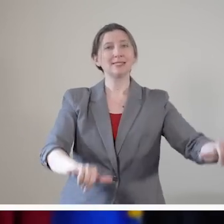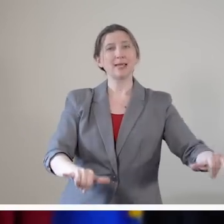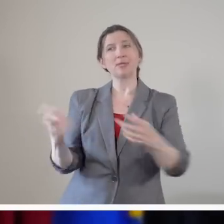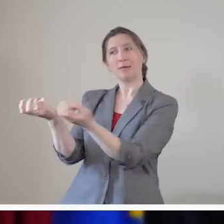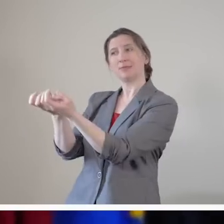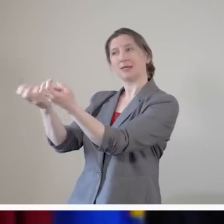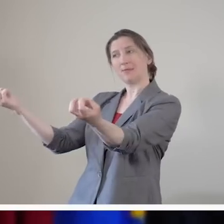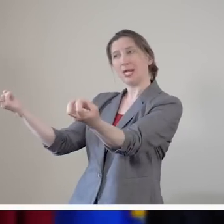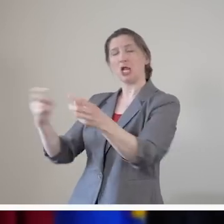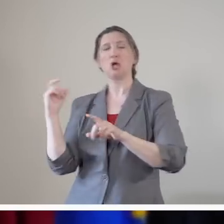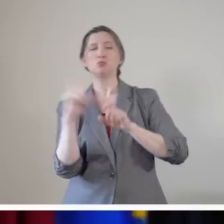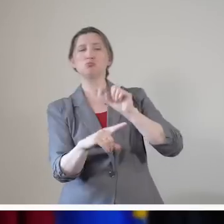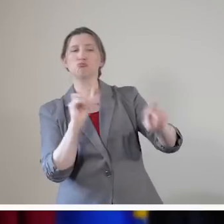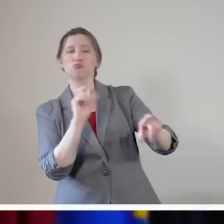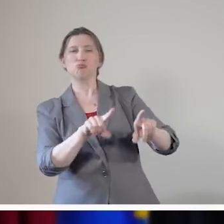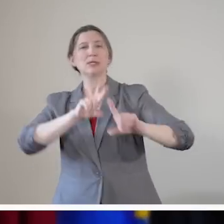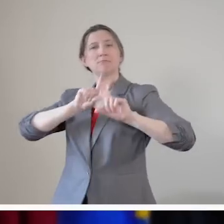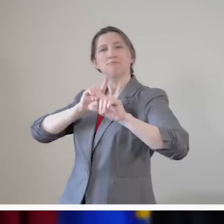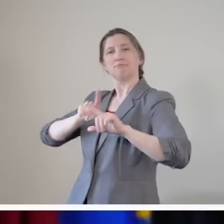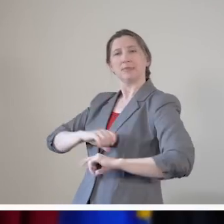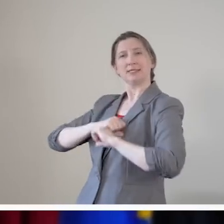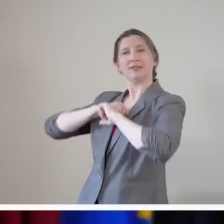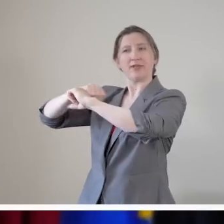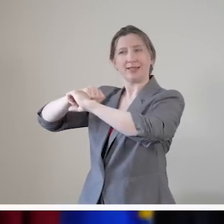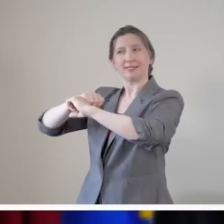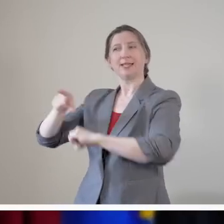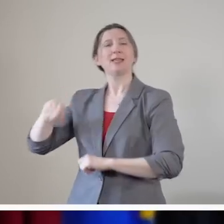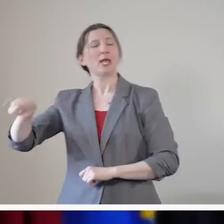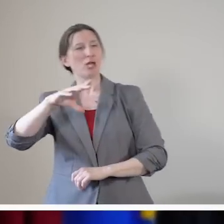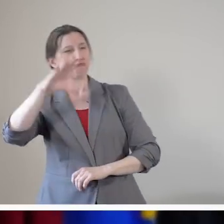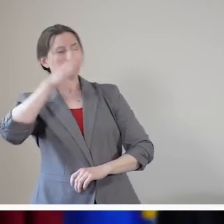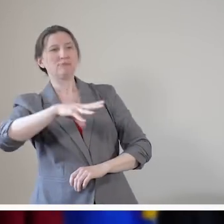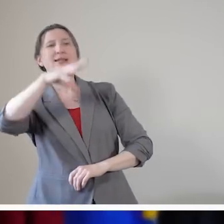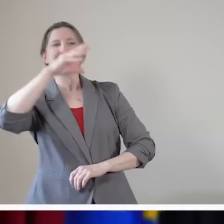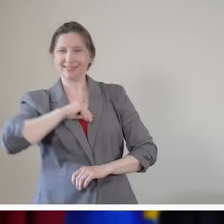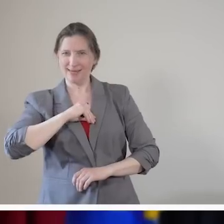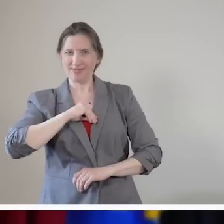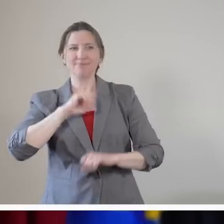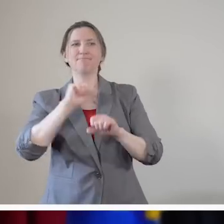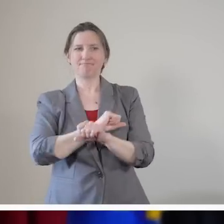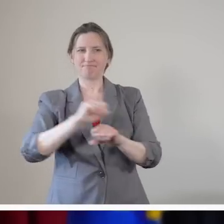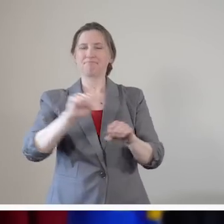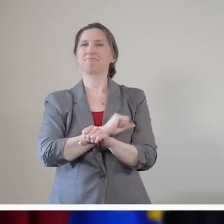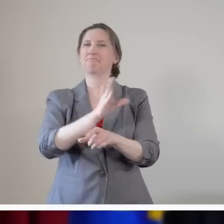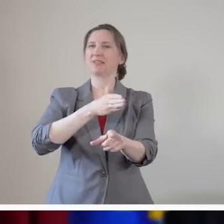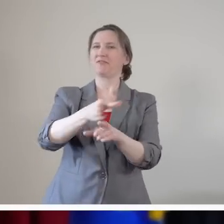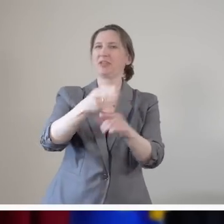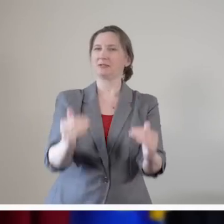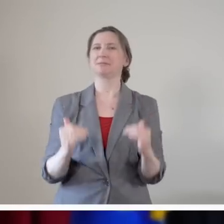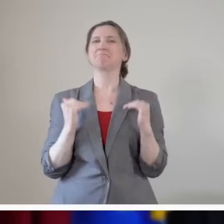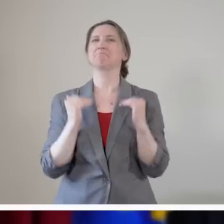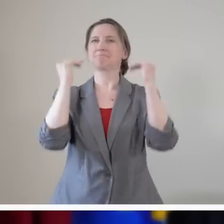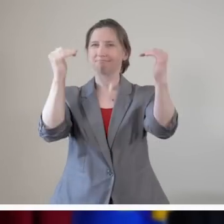have defended theses or presented exhibitions that have been accepted by faculty committees as substantial